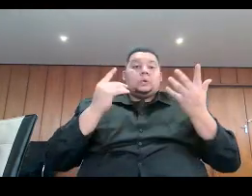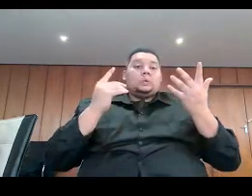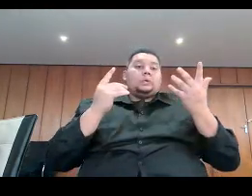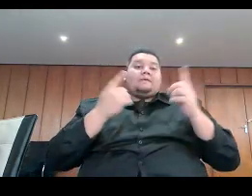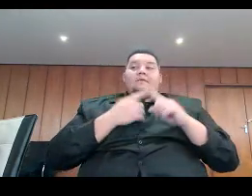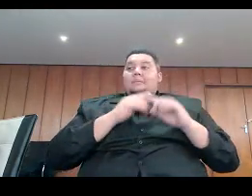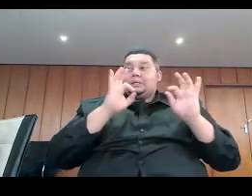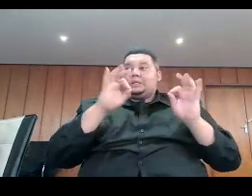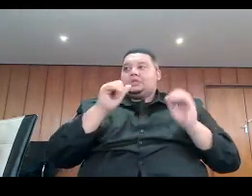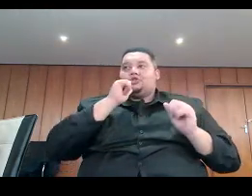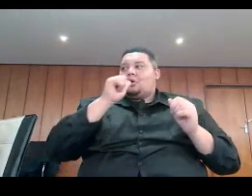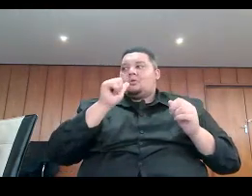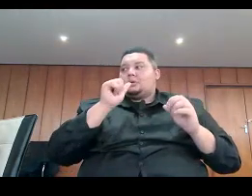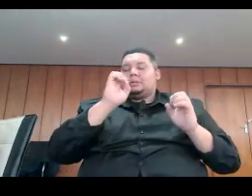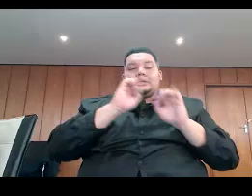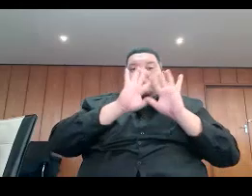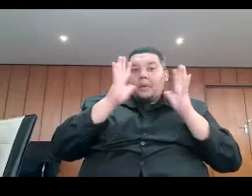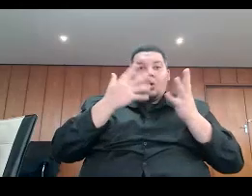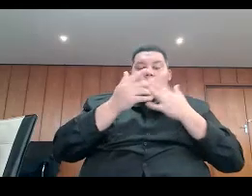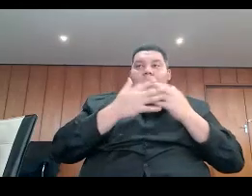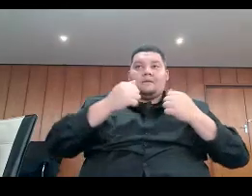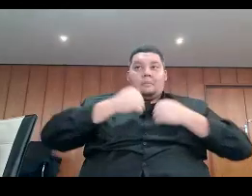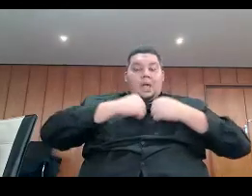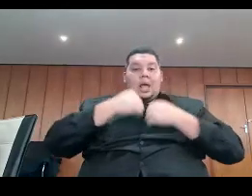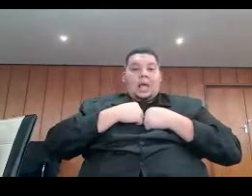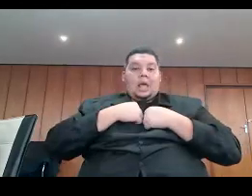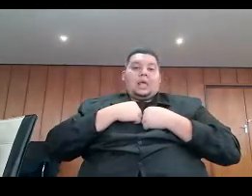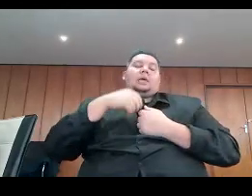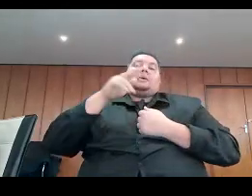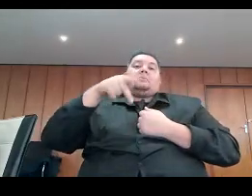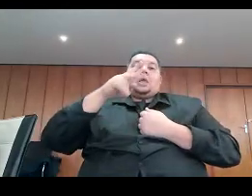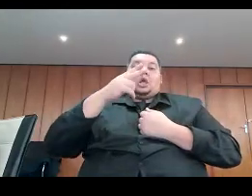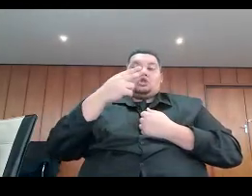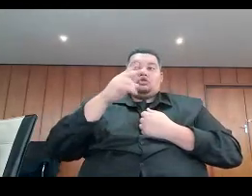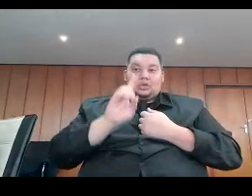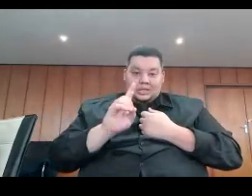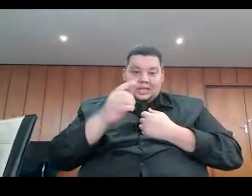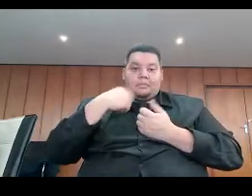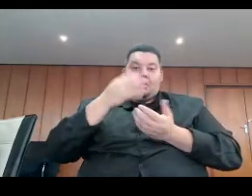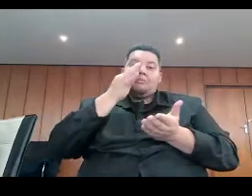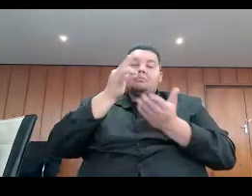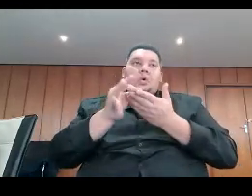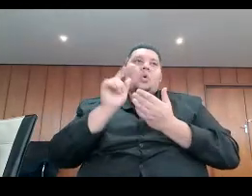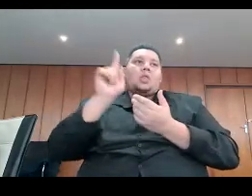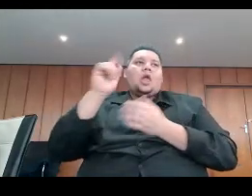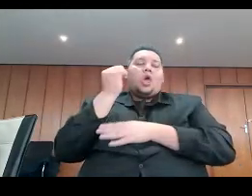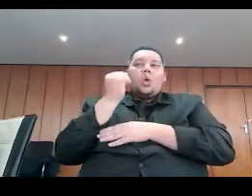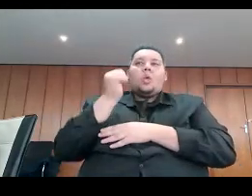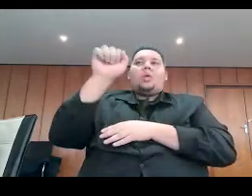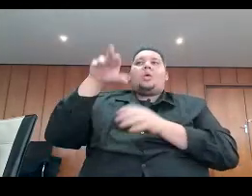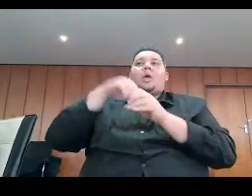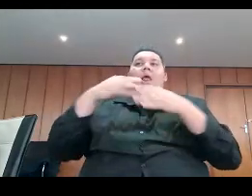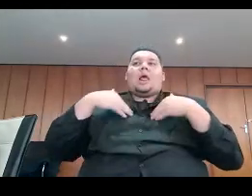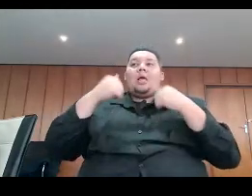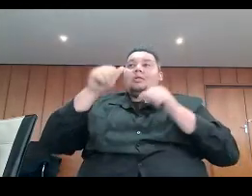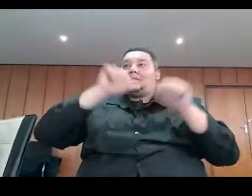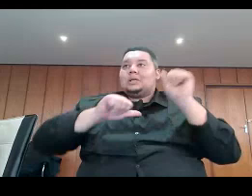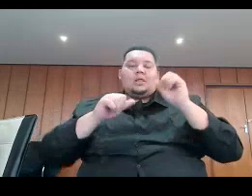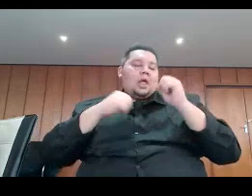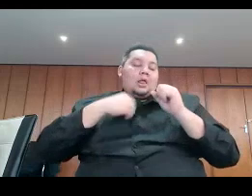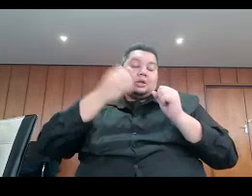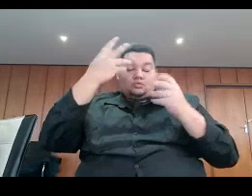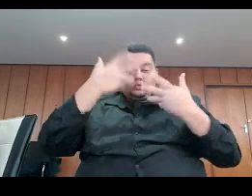then that my PhD proposal was rejected in health sciences. I wasn't allowed to do it. They